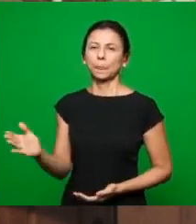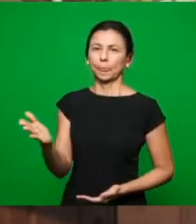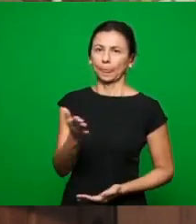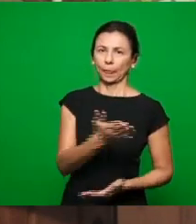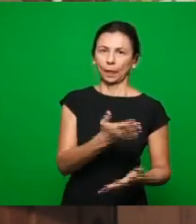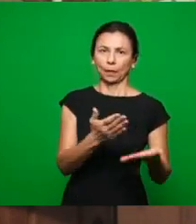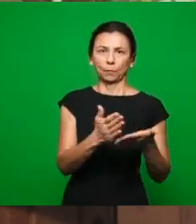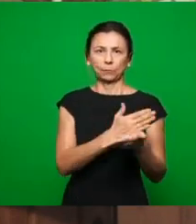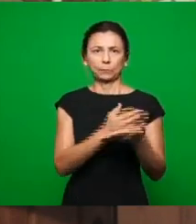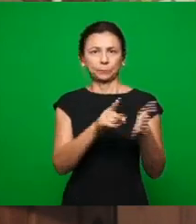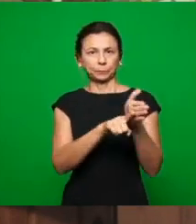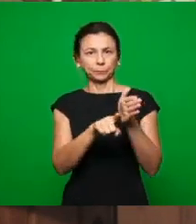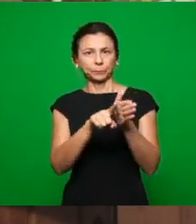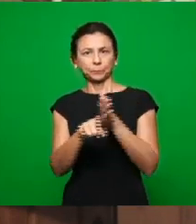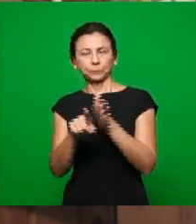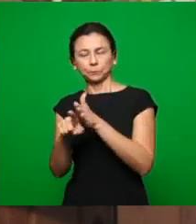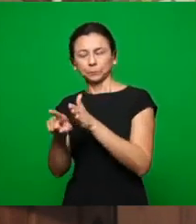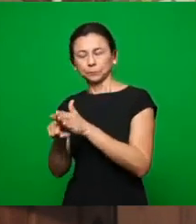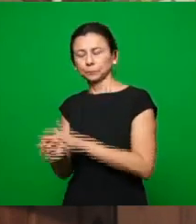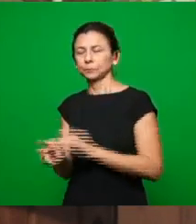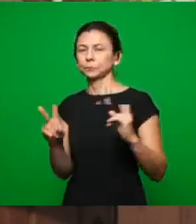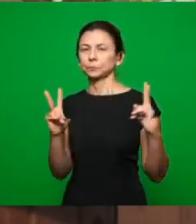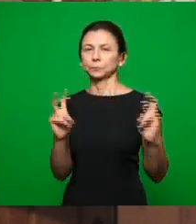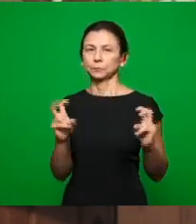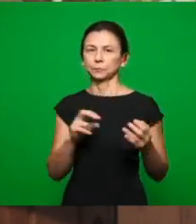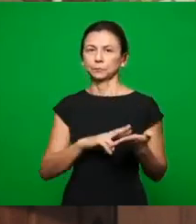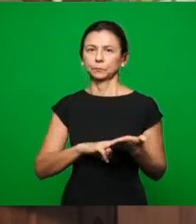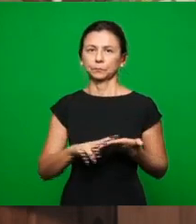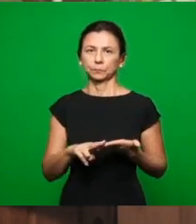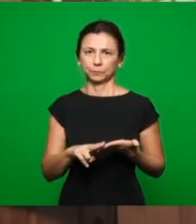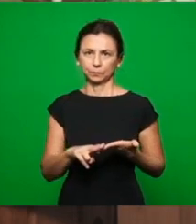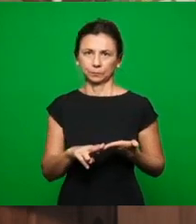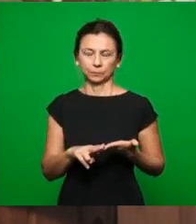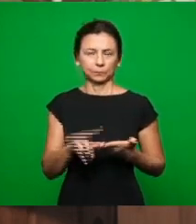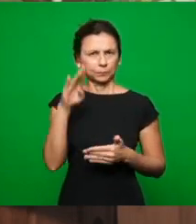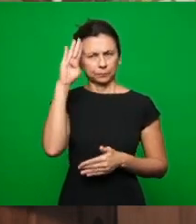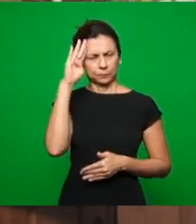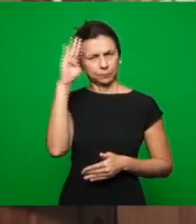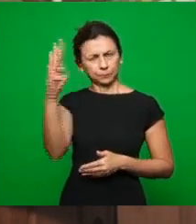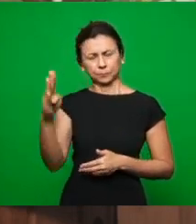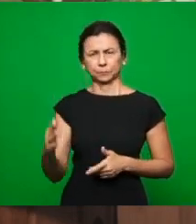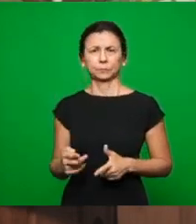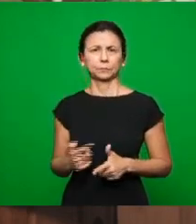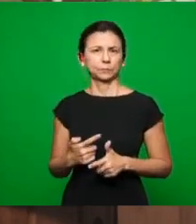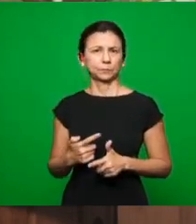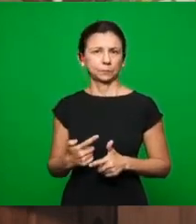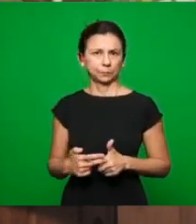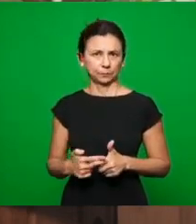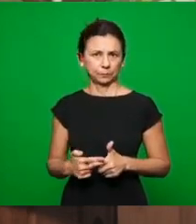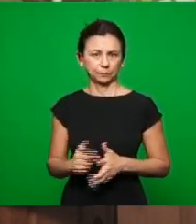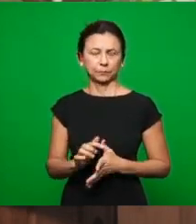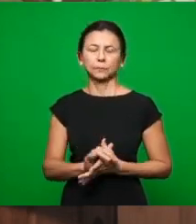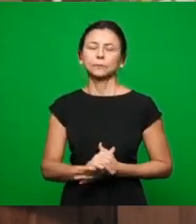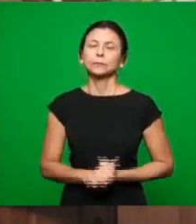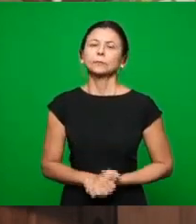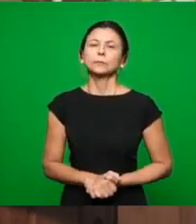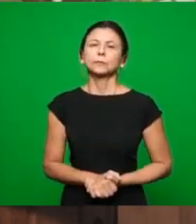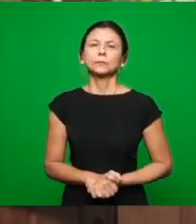now is going to bring a couple of questions. The topic of this letter is fundamental for us today, because